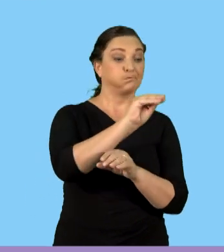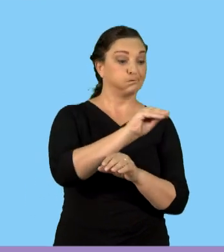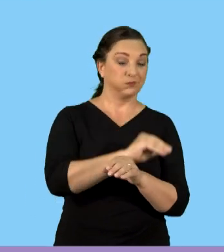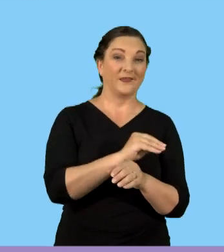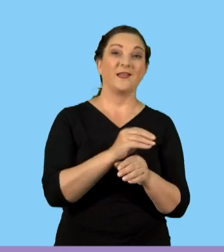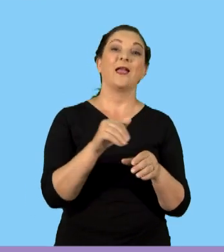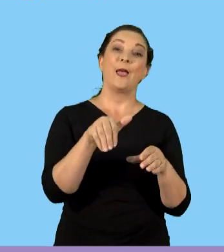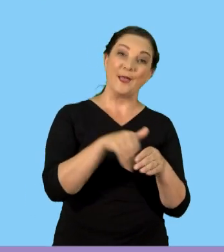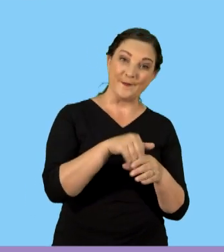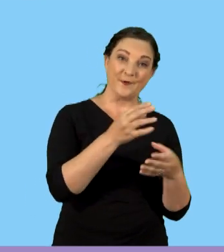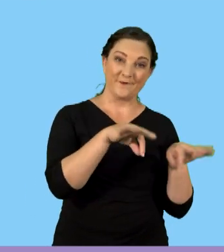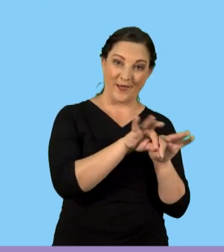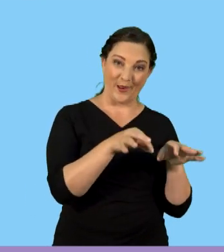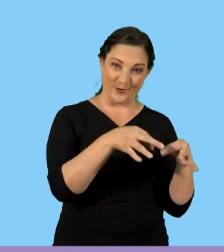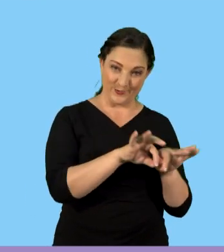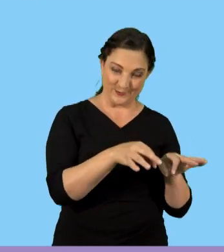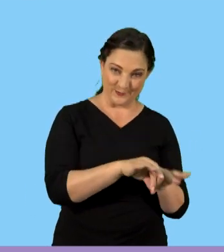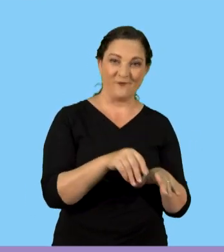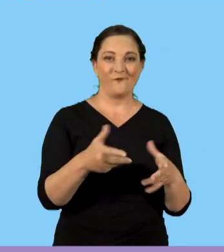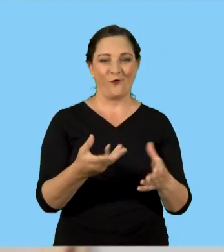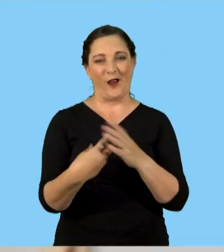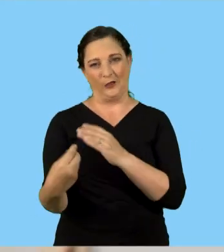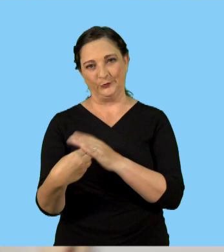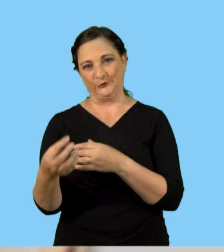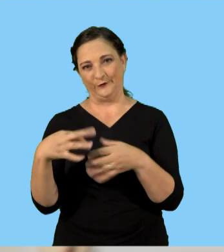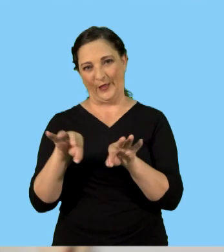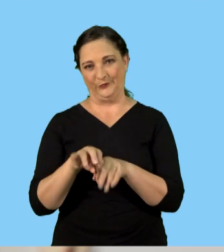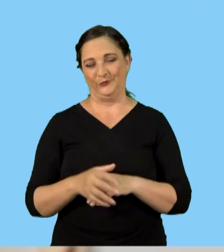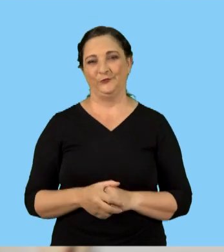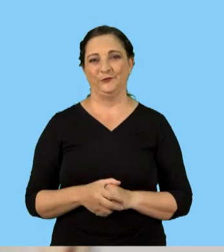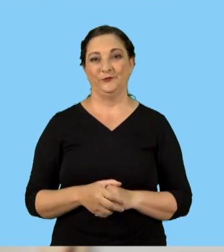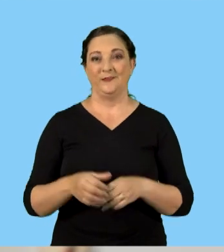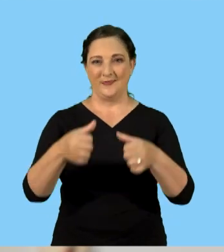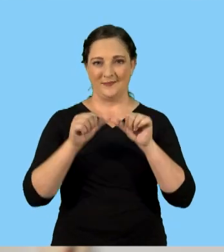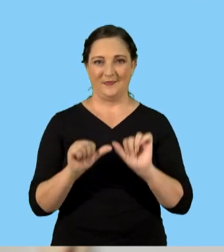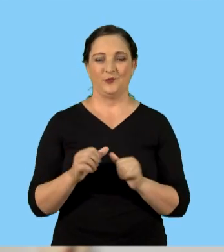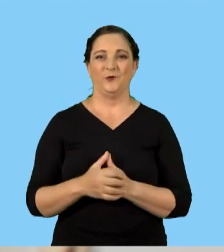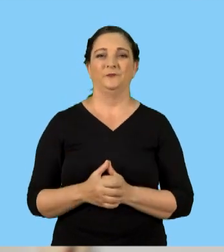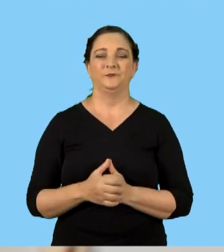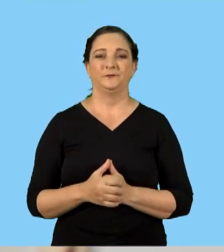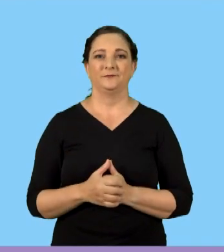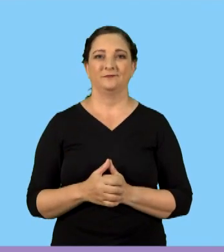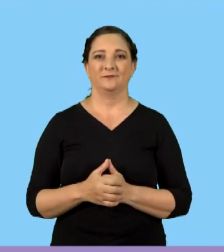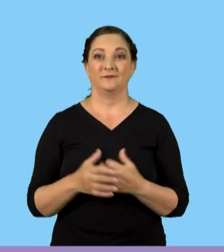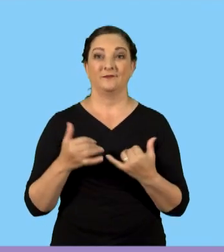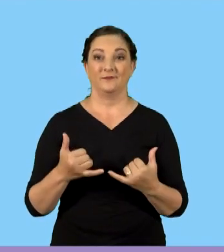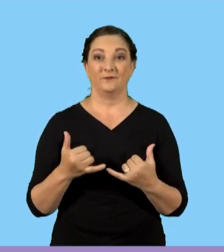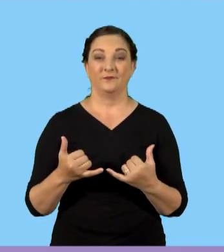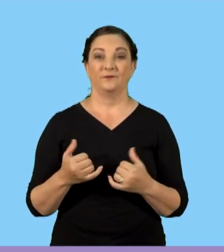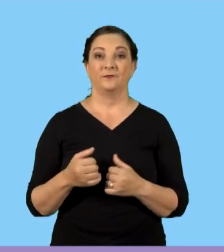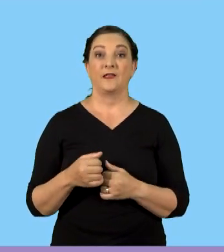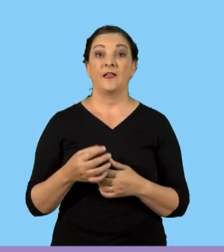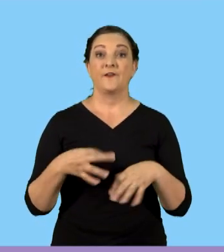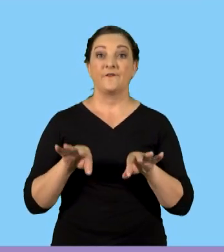that we get from the given output values. Let's look at the next one. It says there a